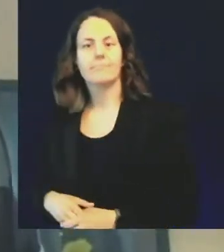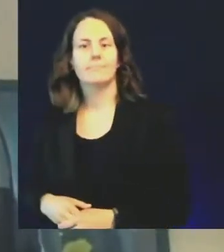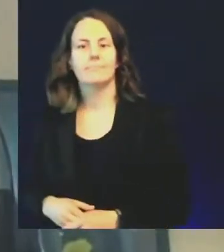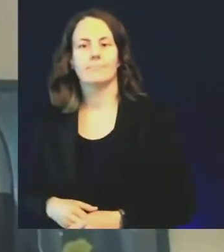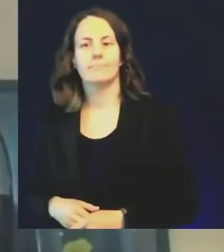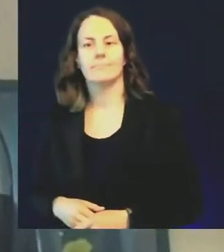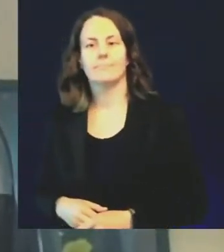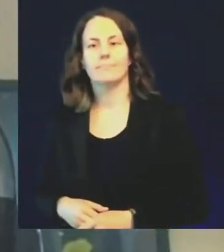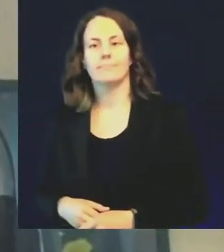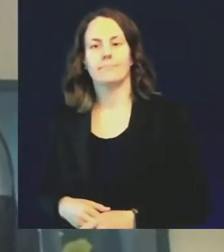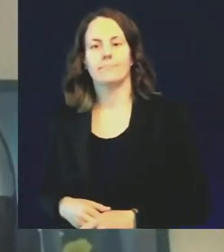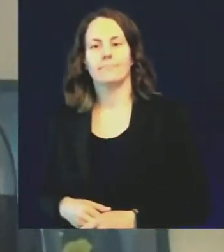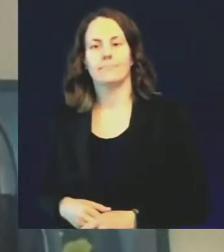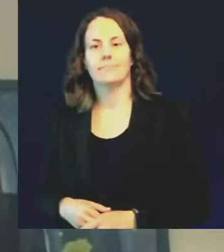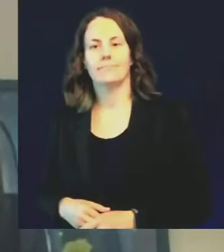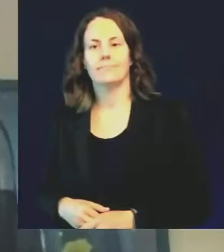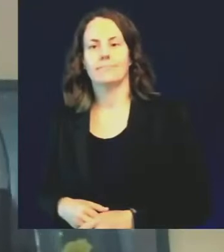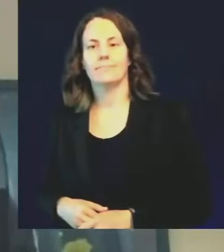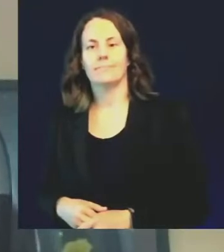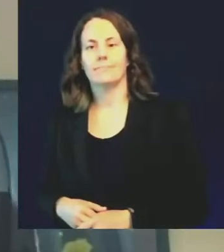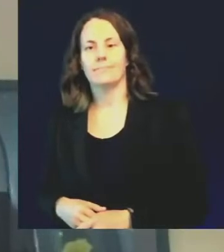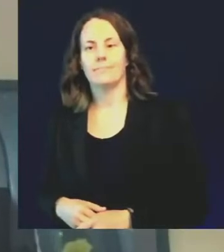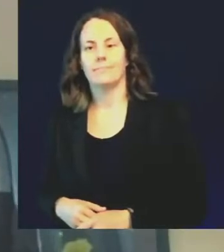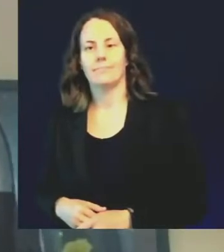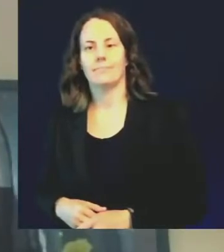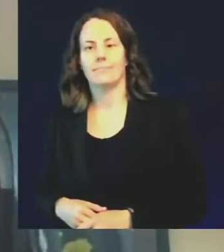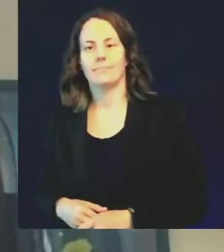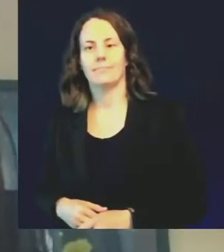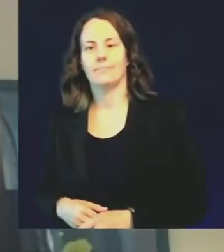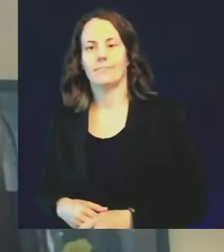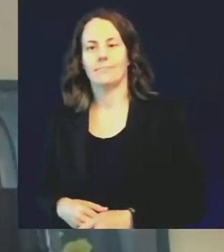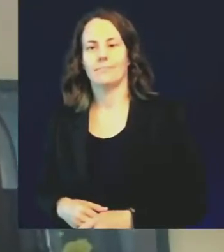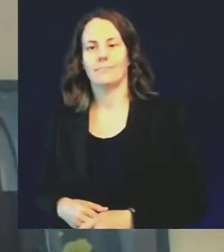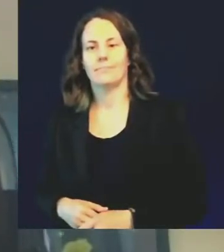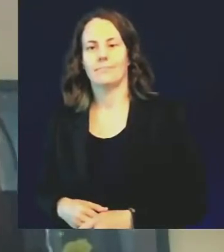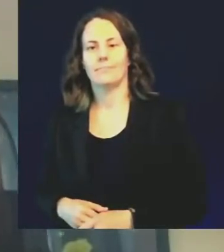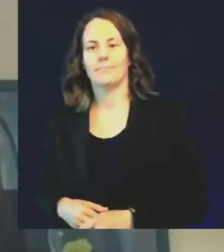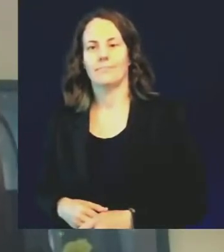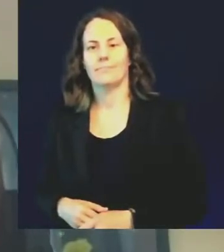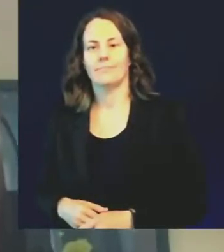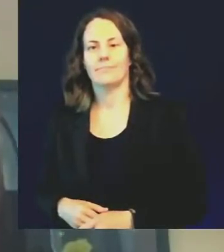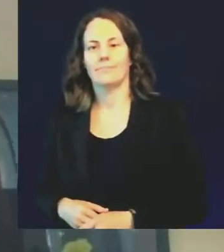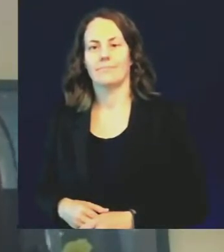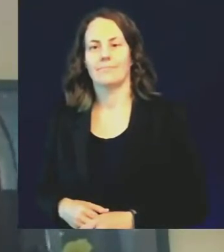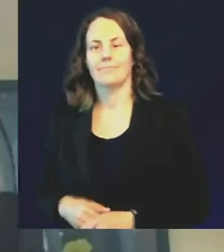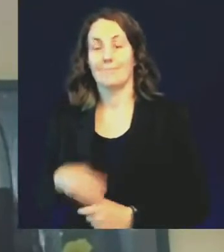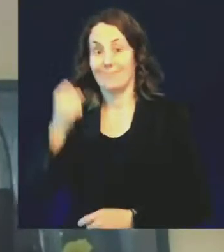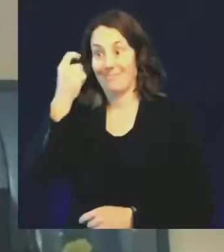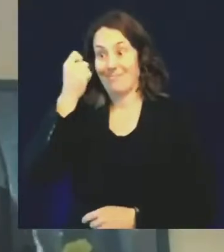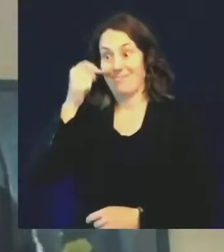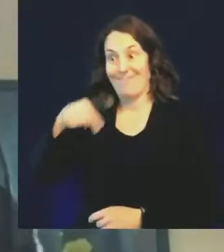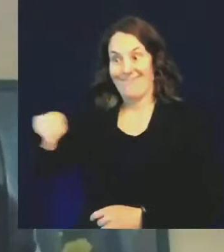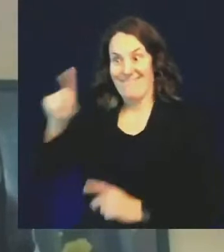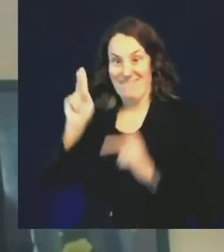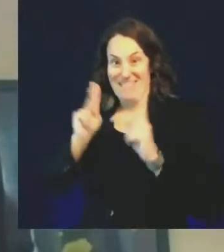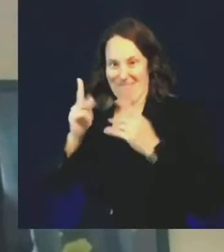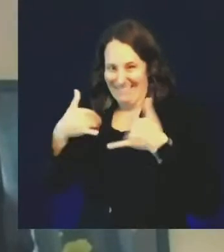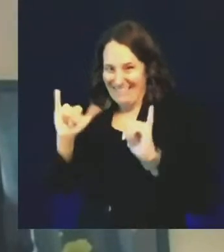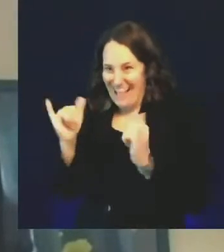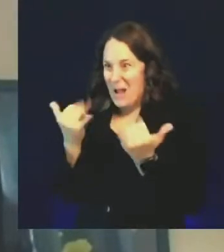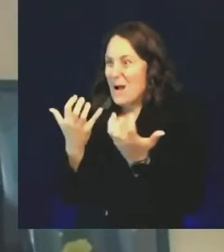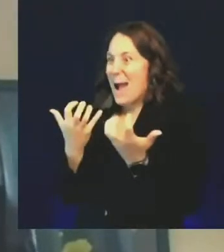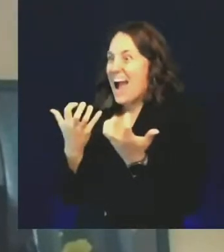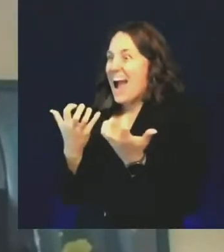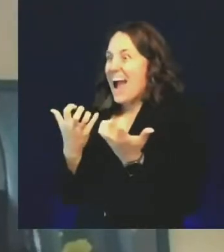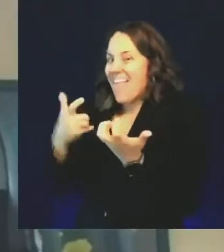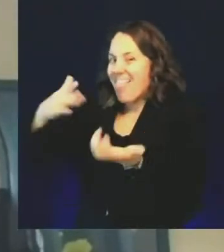get vaccine, but we continue to see a steady pace of people who are getting vaccine. We continue to vaccinate 5 to 10,000